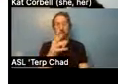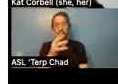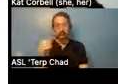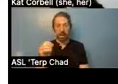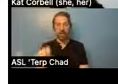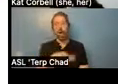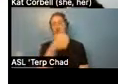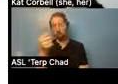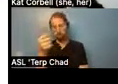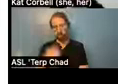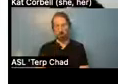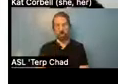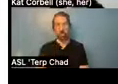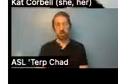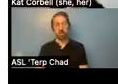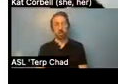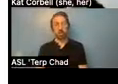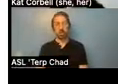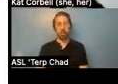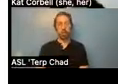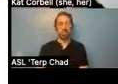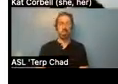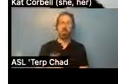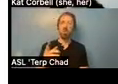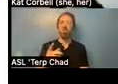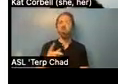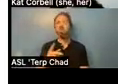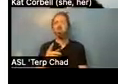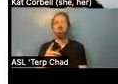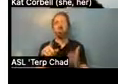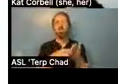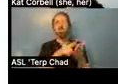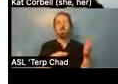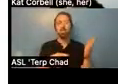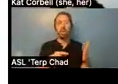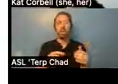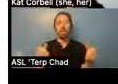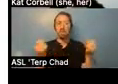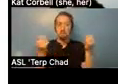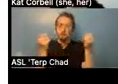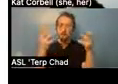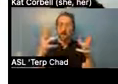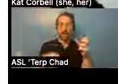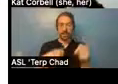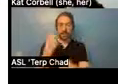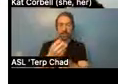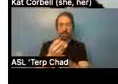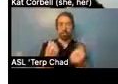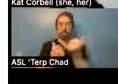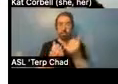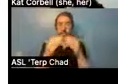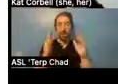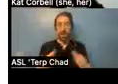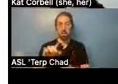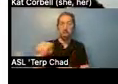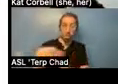only viable housing option for homeless New Yorkers. As a result, many more people were assessed and found eligible than likely